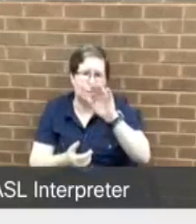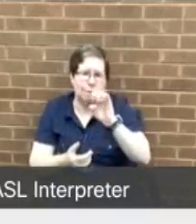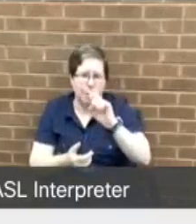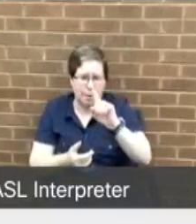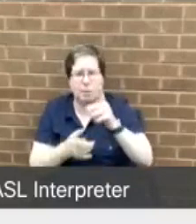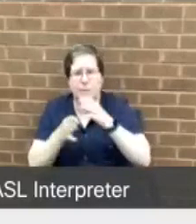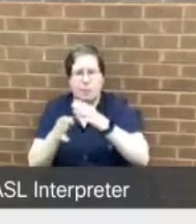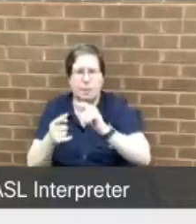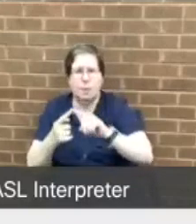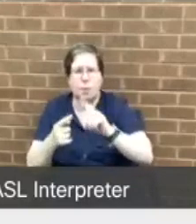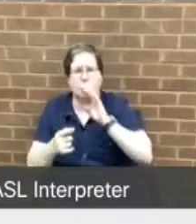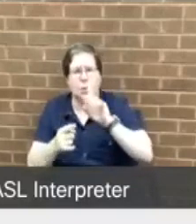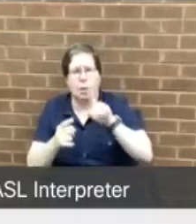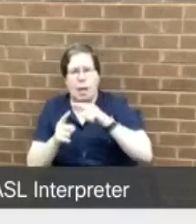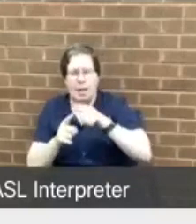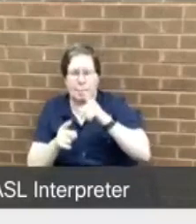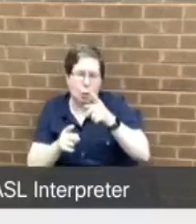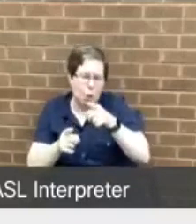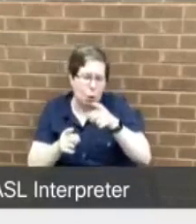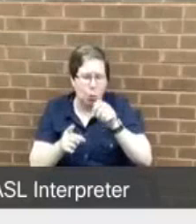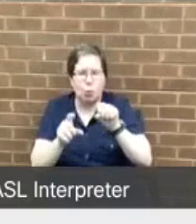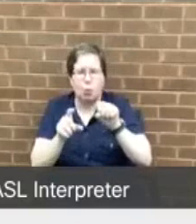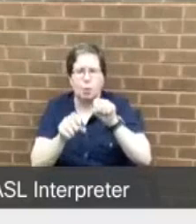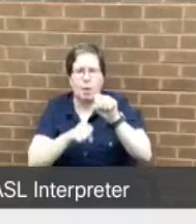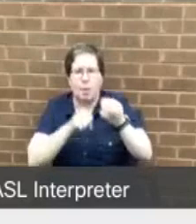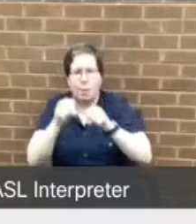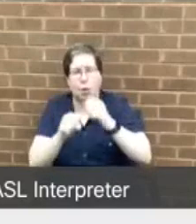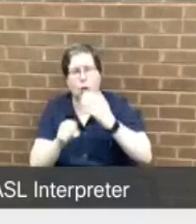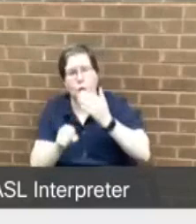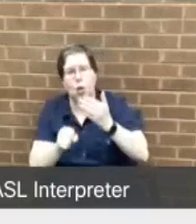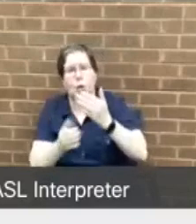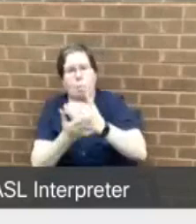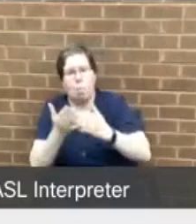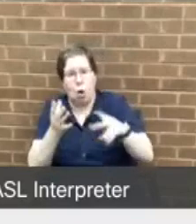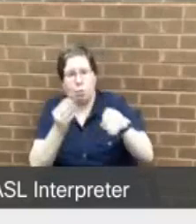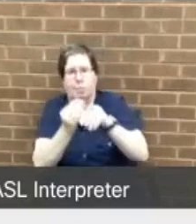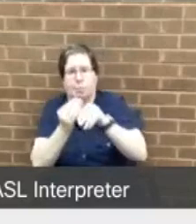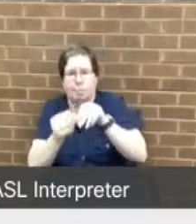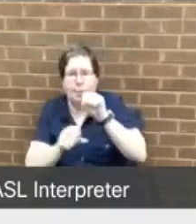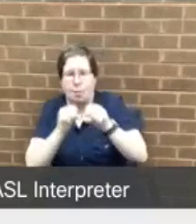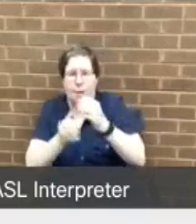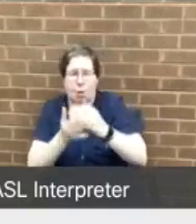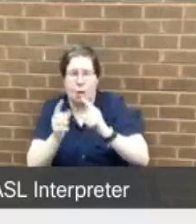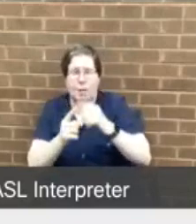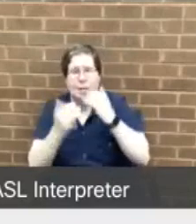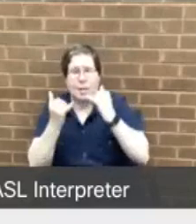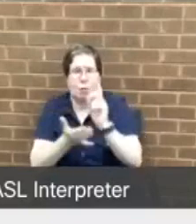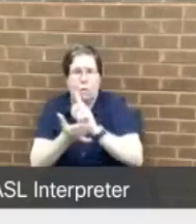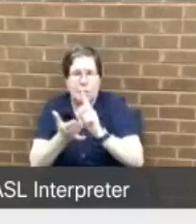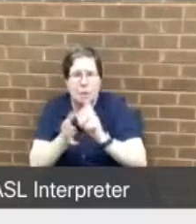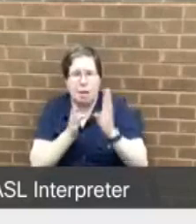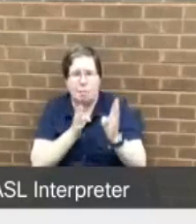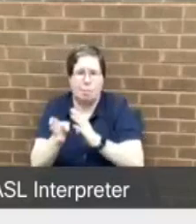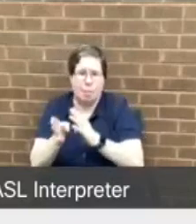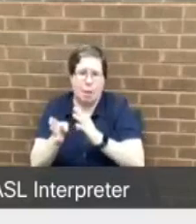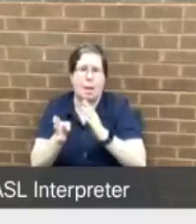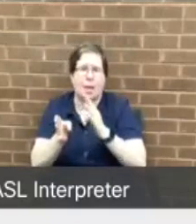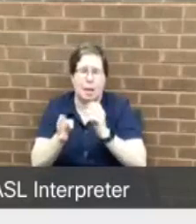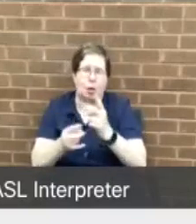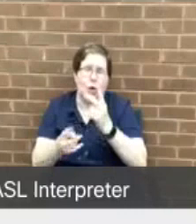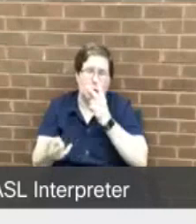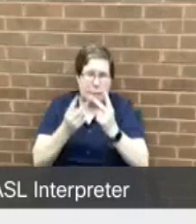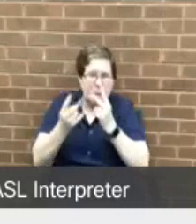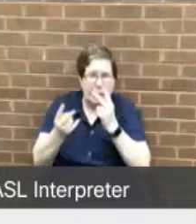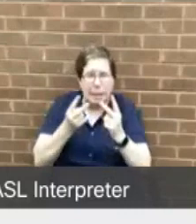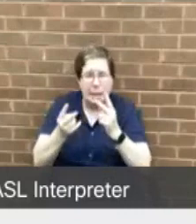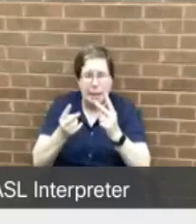and ped part in that. So the good part about that is as things are coming through design and planning now, they're going through that lens. Where